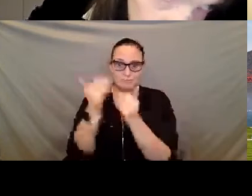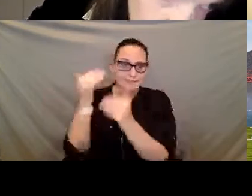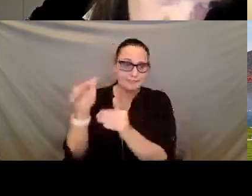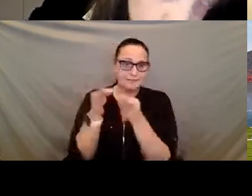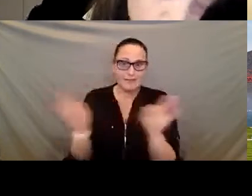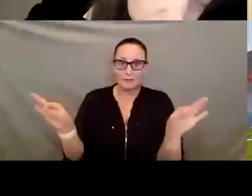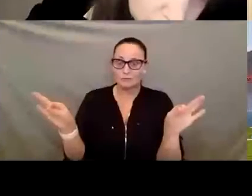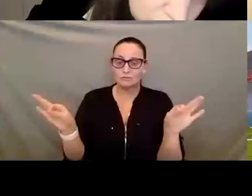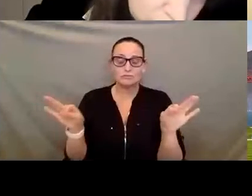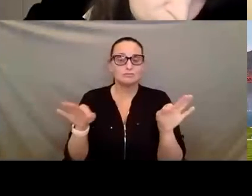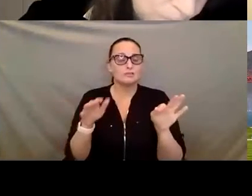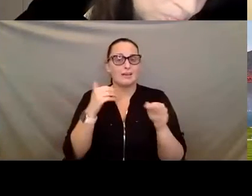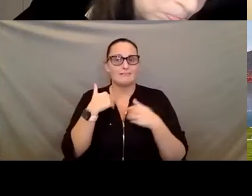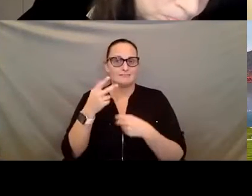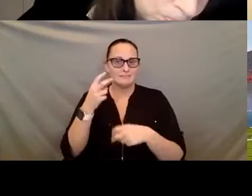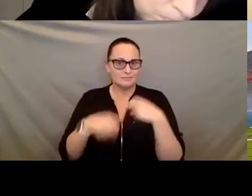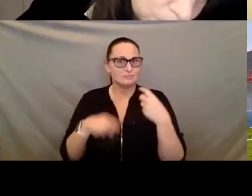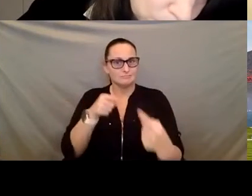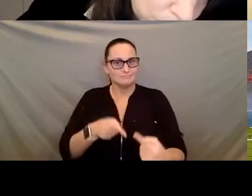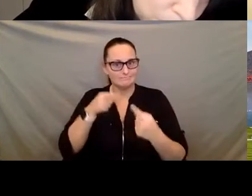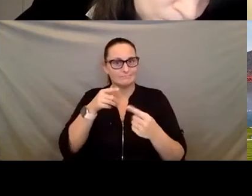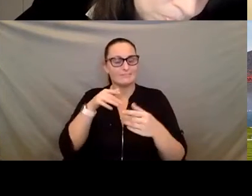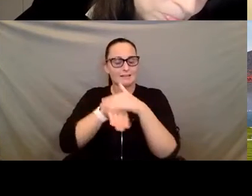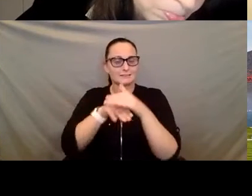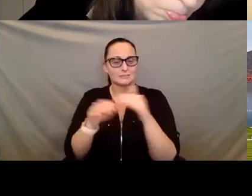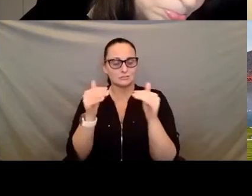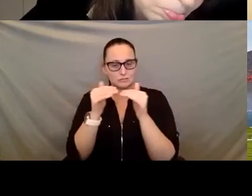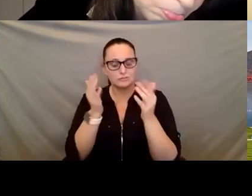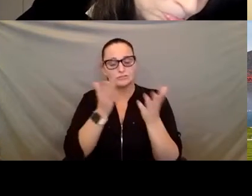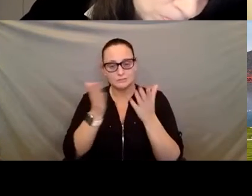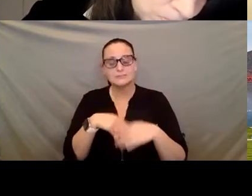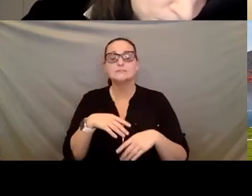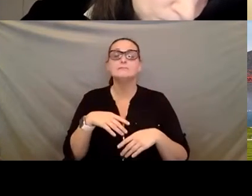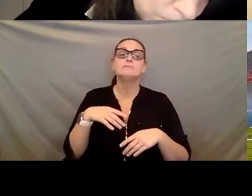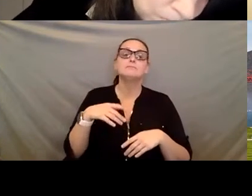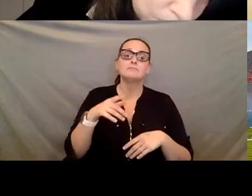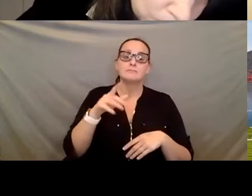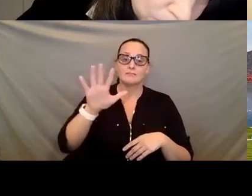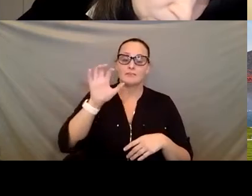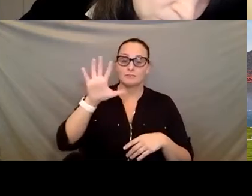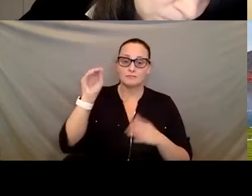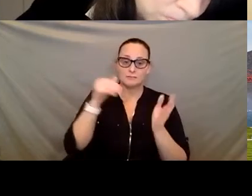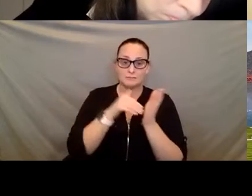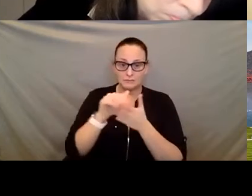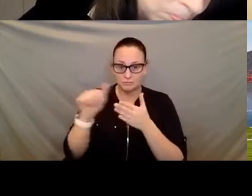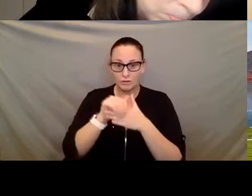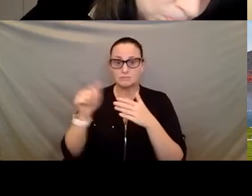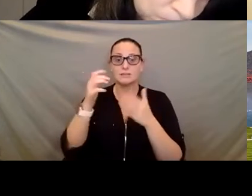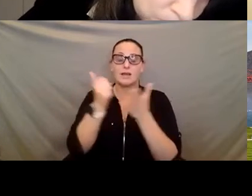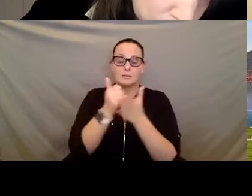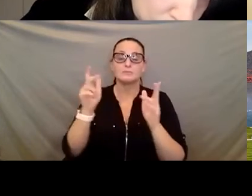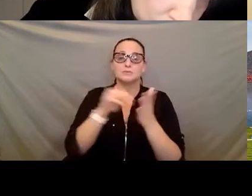language abilities have a difficult time accessing services. $550 million one time to help students with